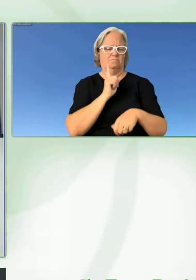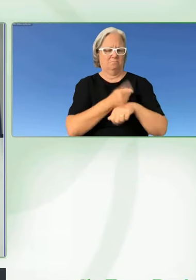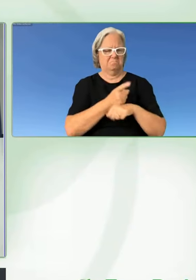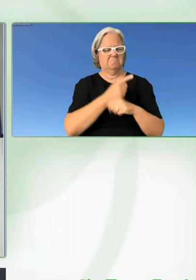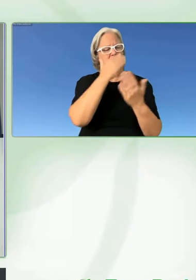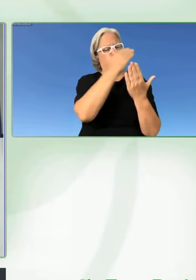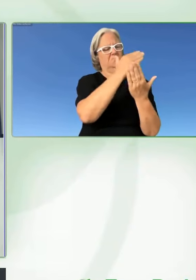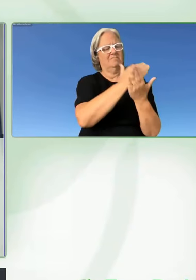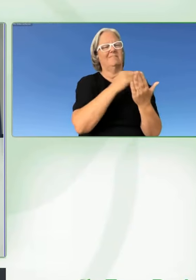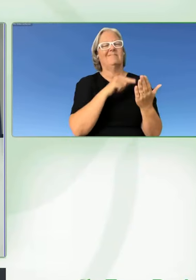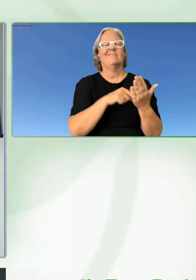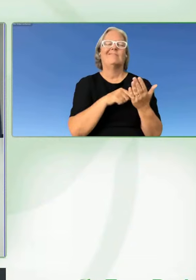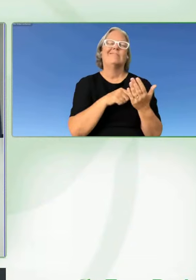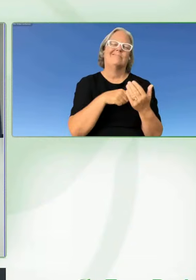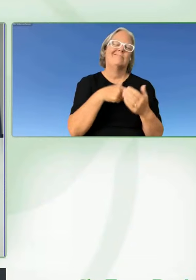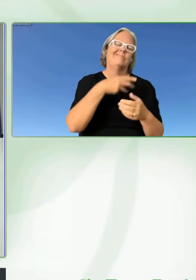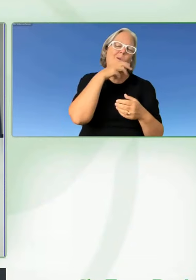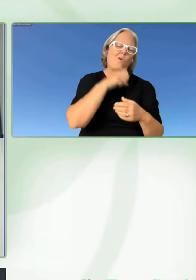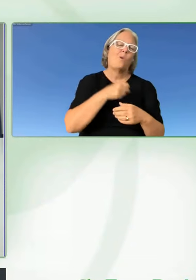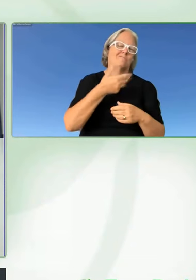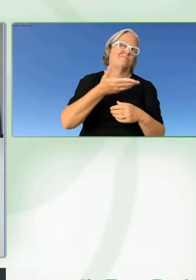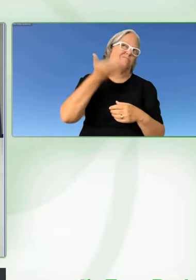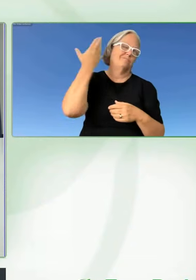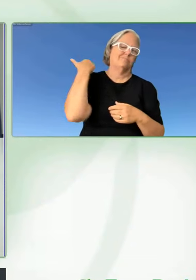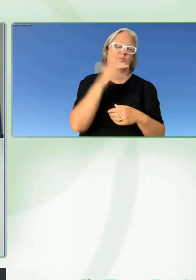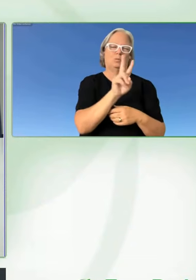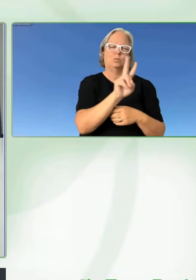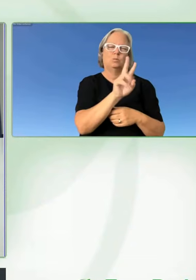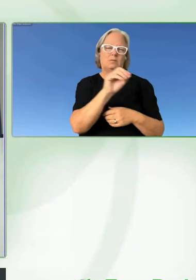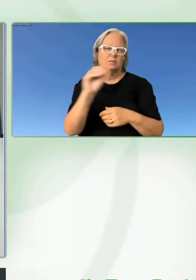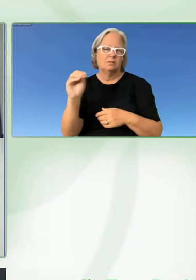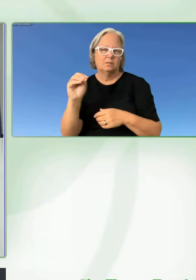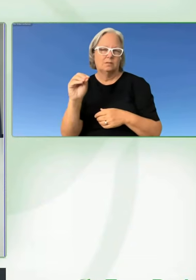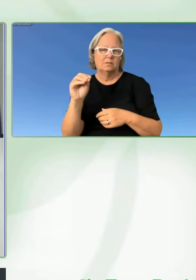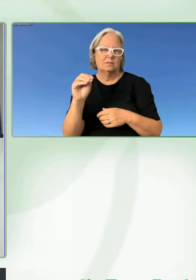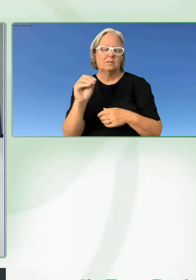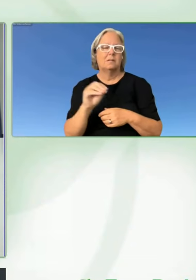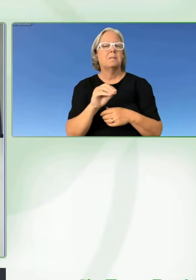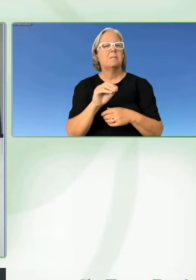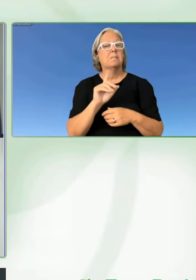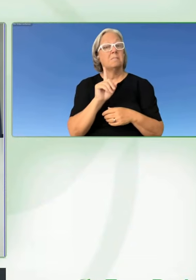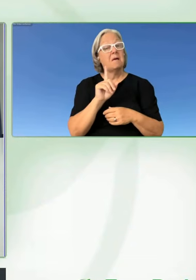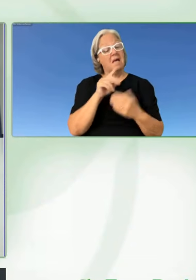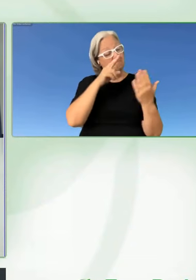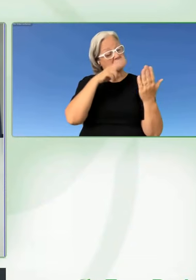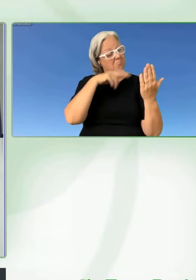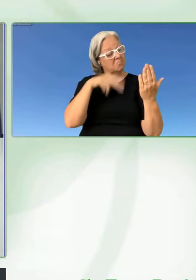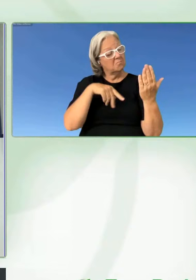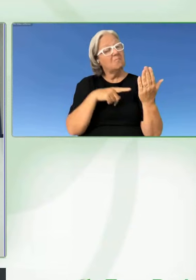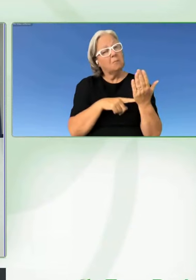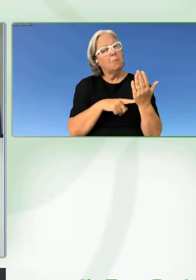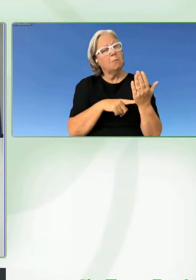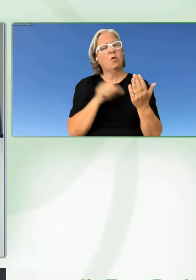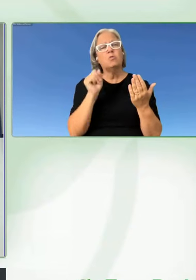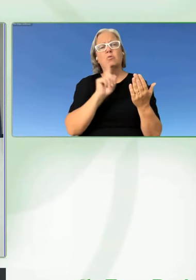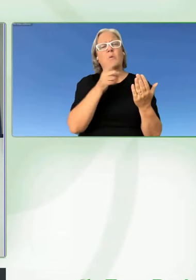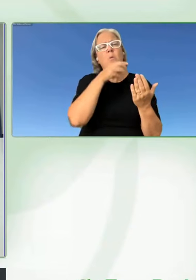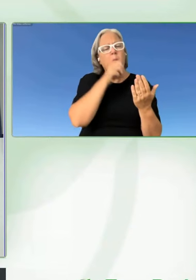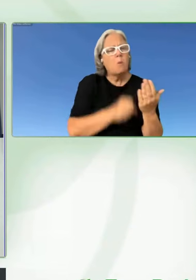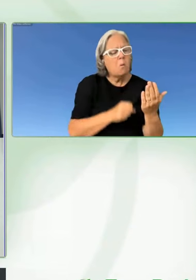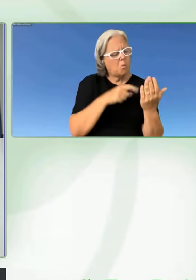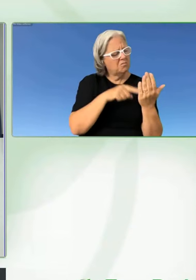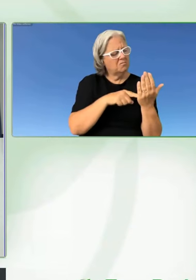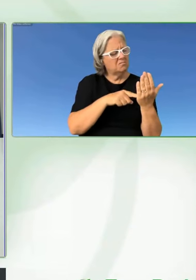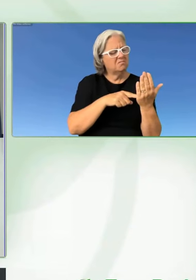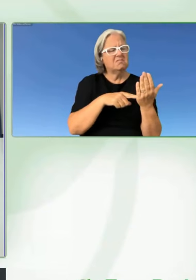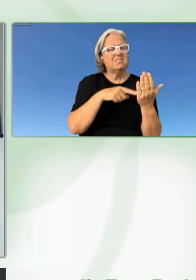directive from 2000, but when you read it, it's very contemporary, and it's really overarching when it comes to the employment